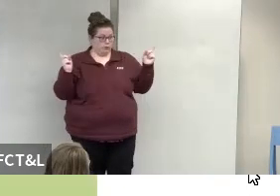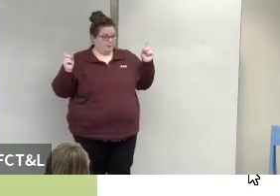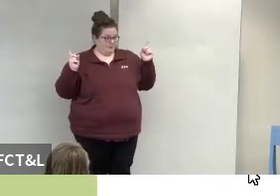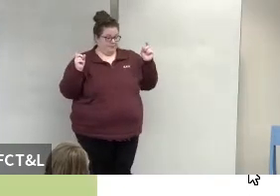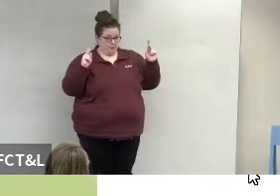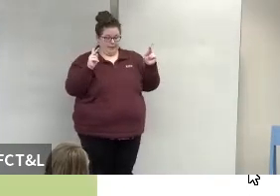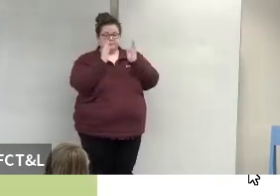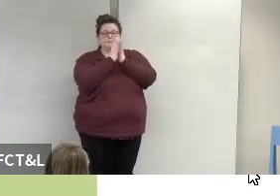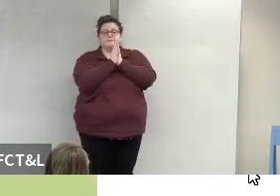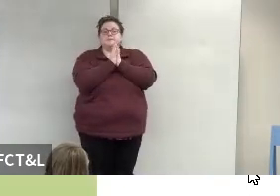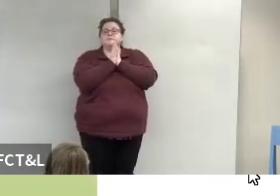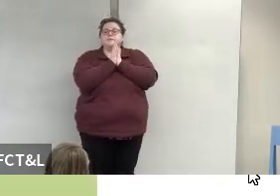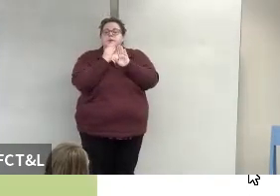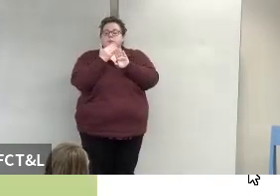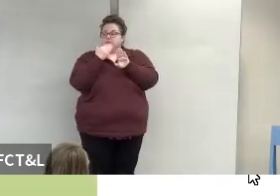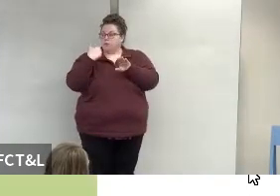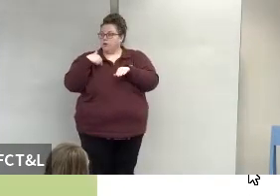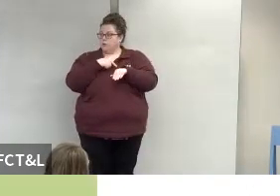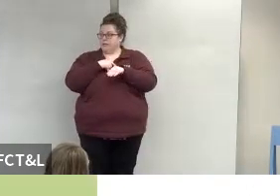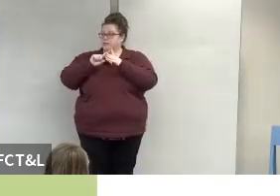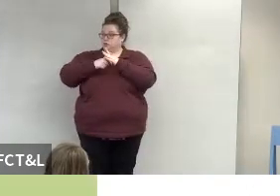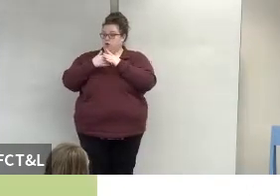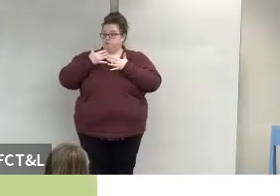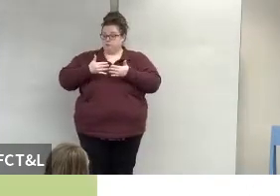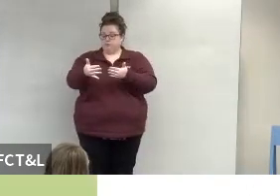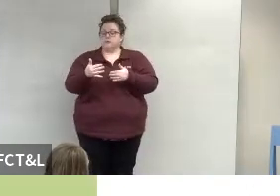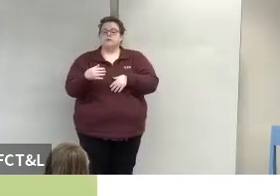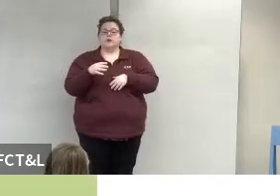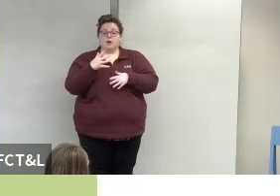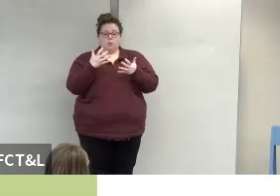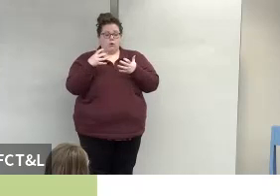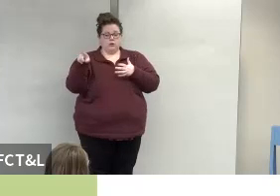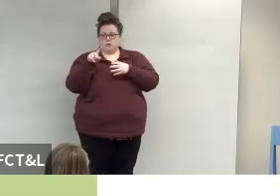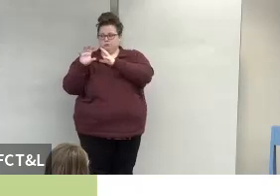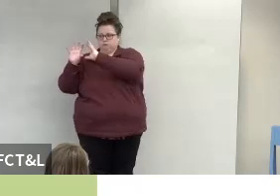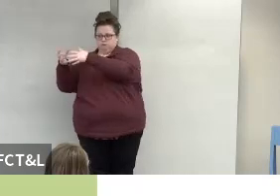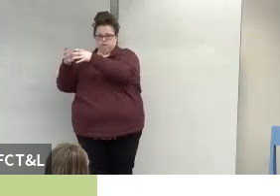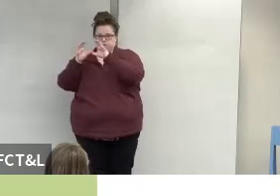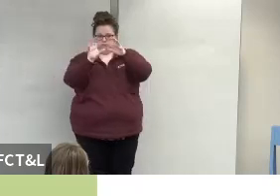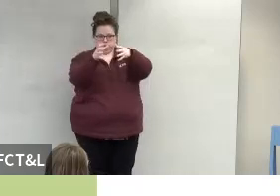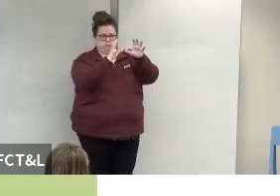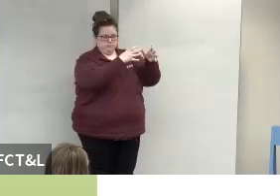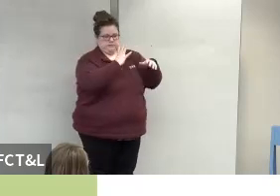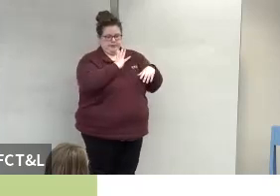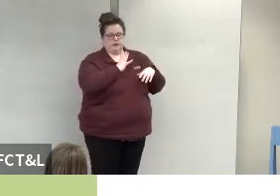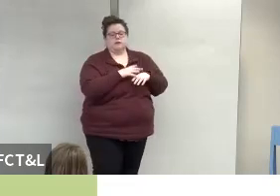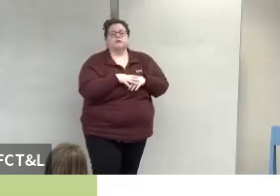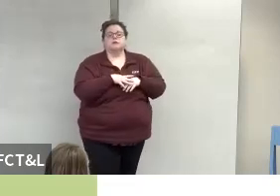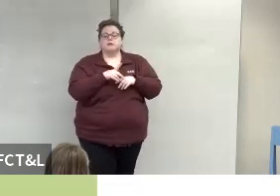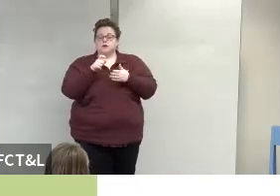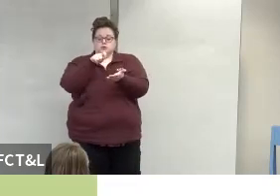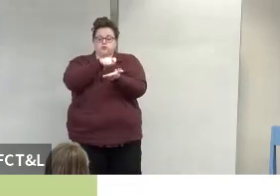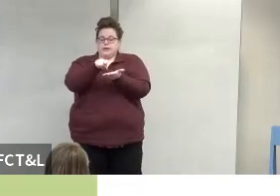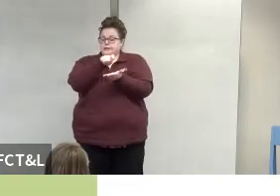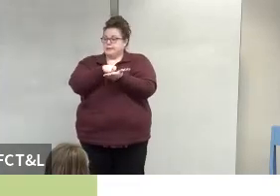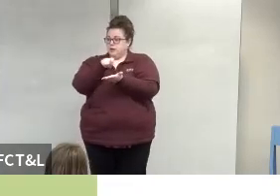So now I have a little activity for you. Before we go on, just at the